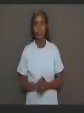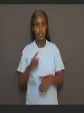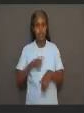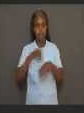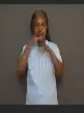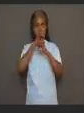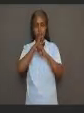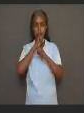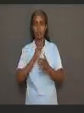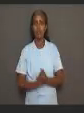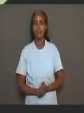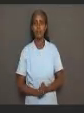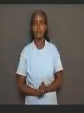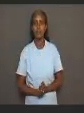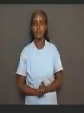Time's up.